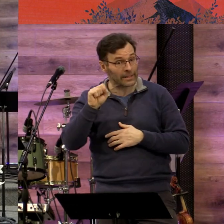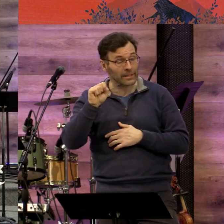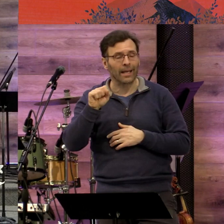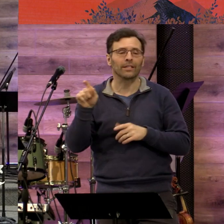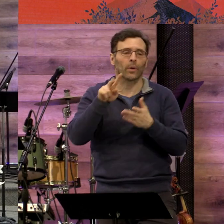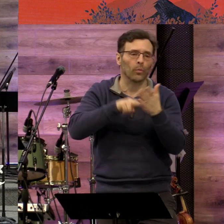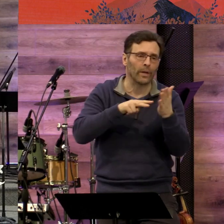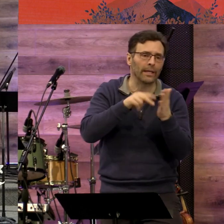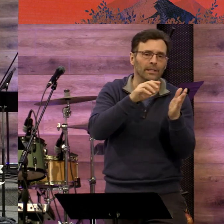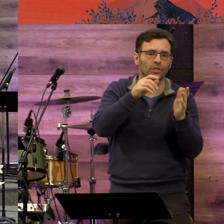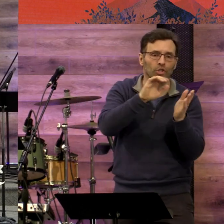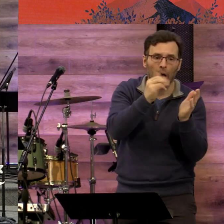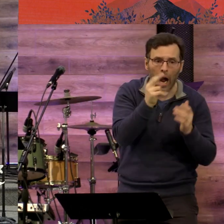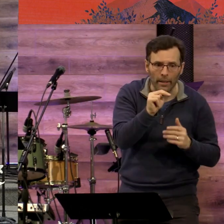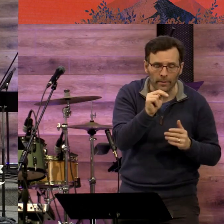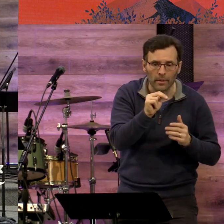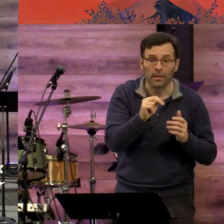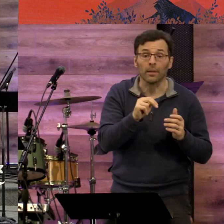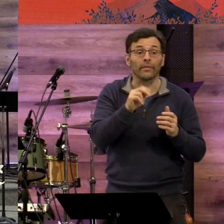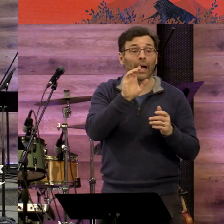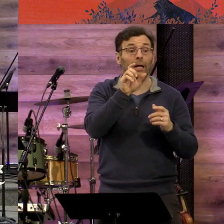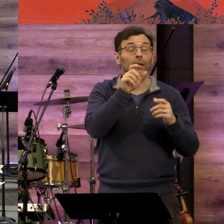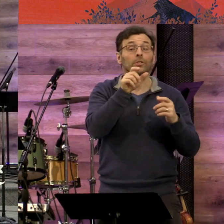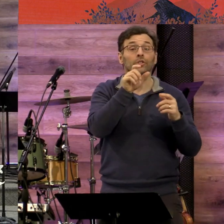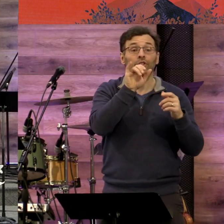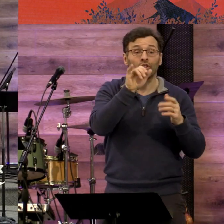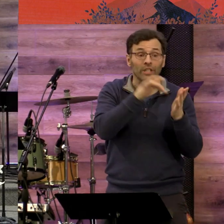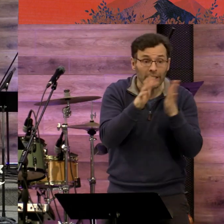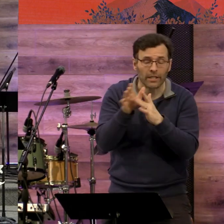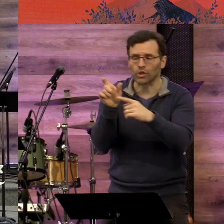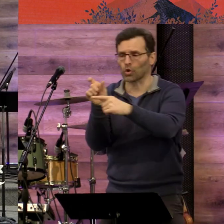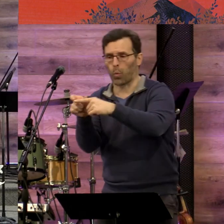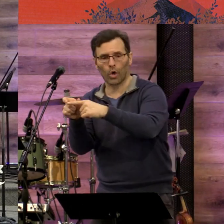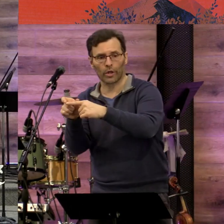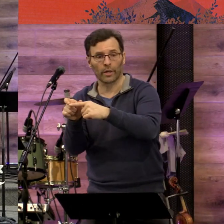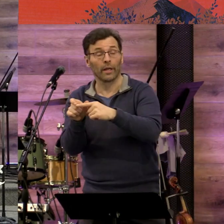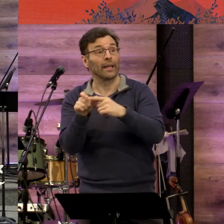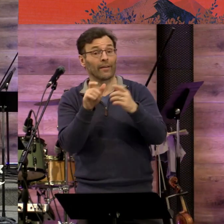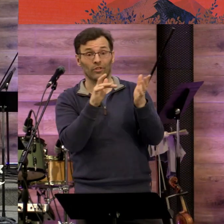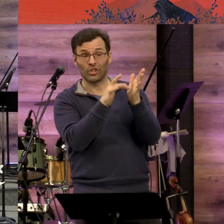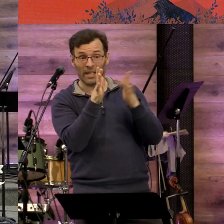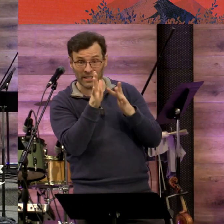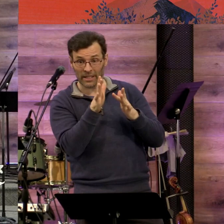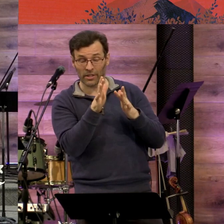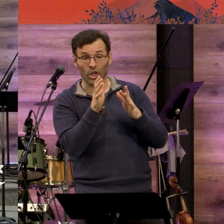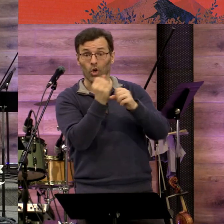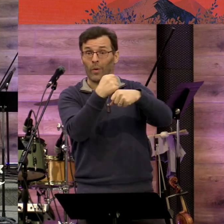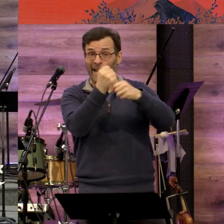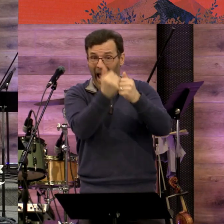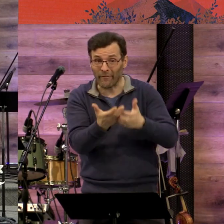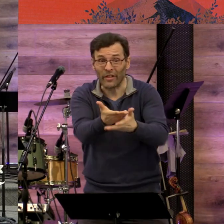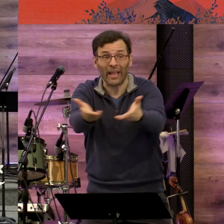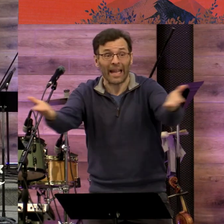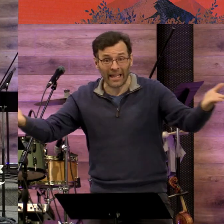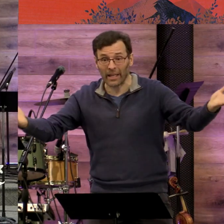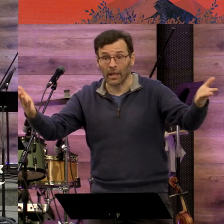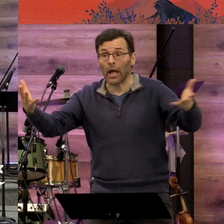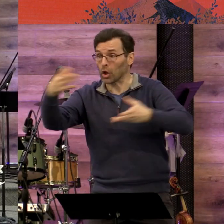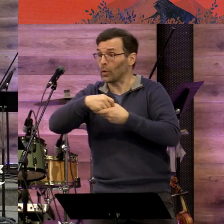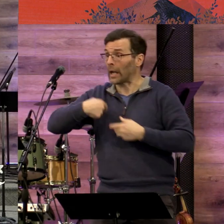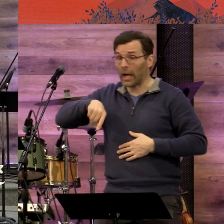John, Jesus, the Word. And if Jesus is indeed the creator of everything, including